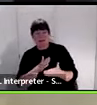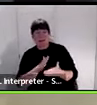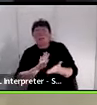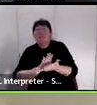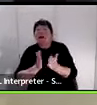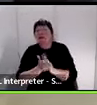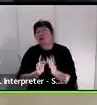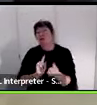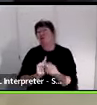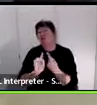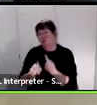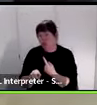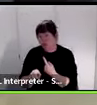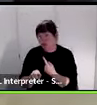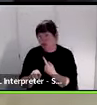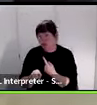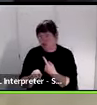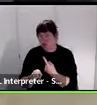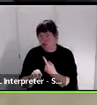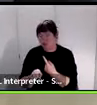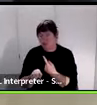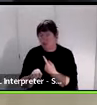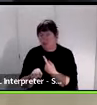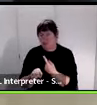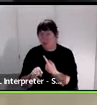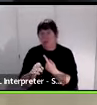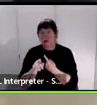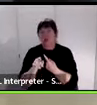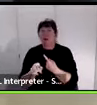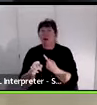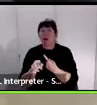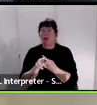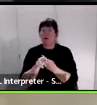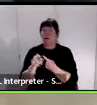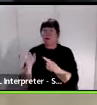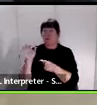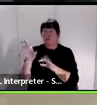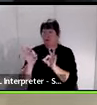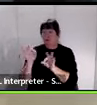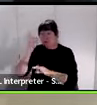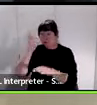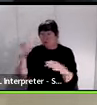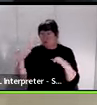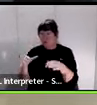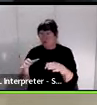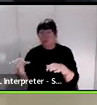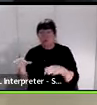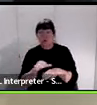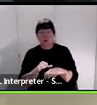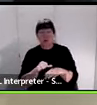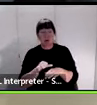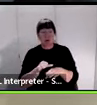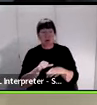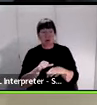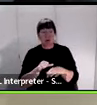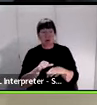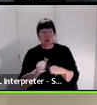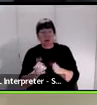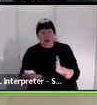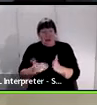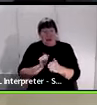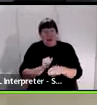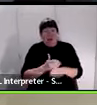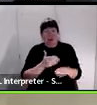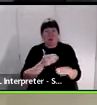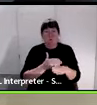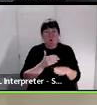practical. But for you to make the argument that they should take this on as well as everything else they're doing, you